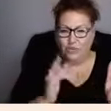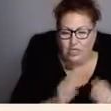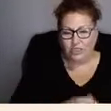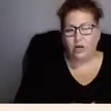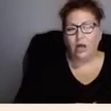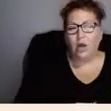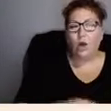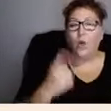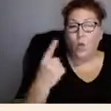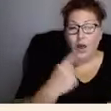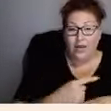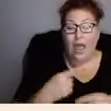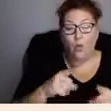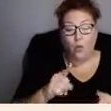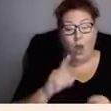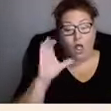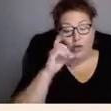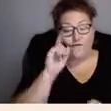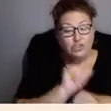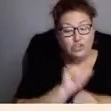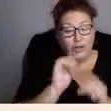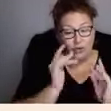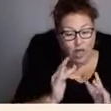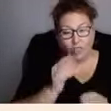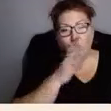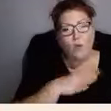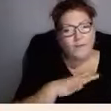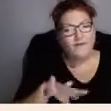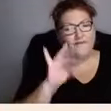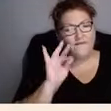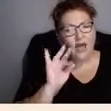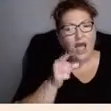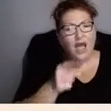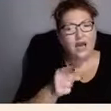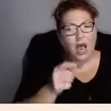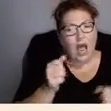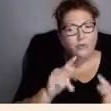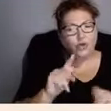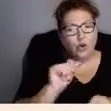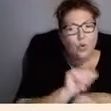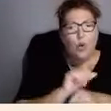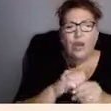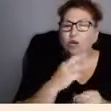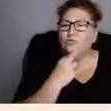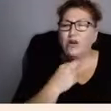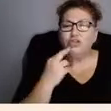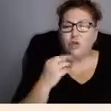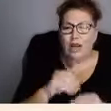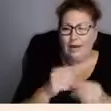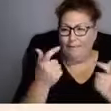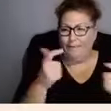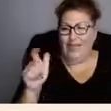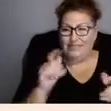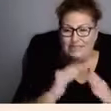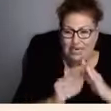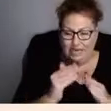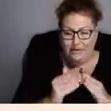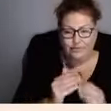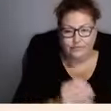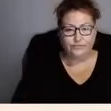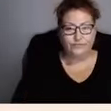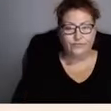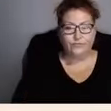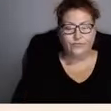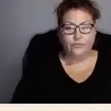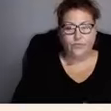jobs online, this woman comes across an opportunity to work in a restaurant in a big city. Her application